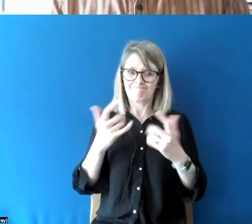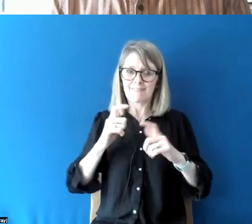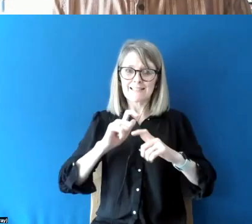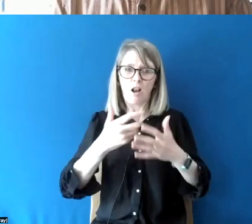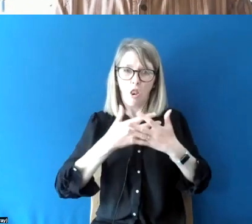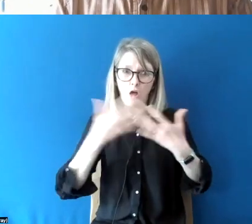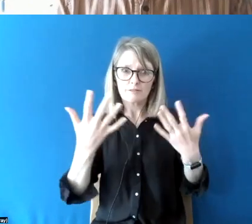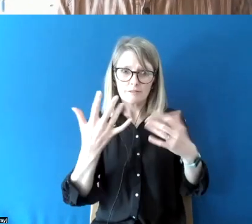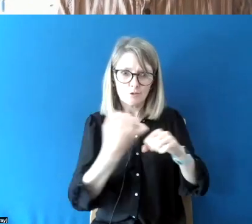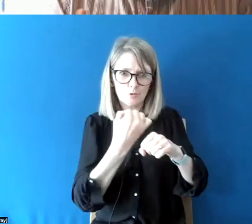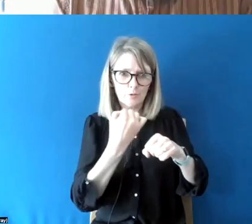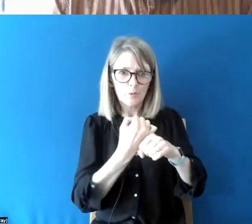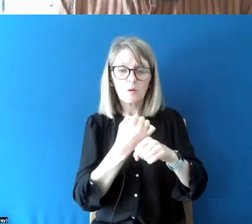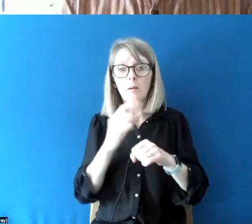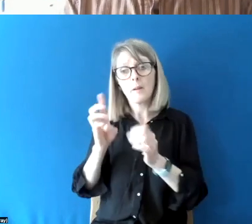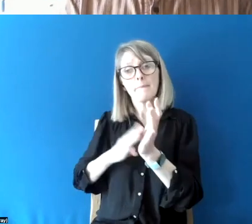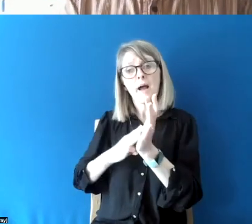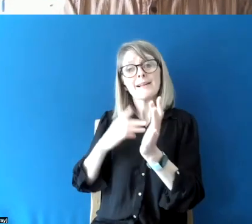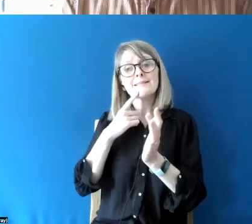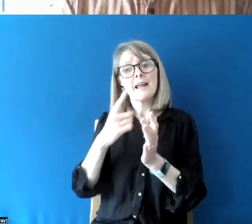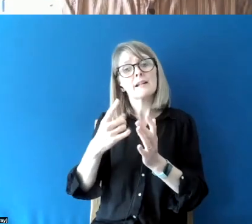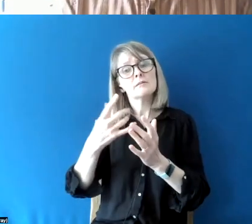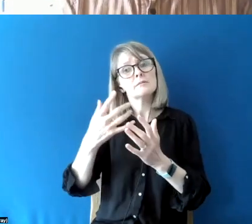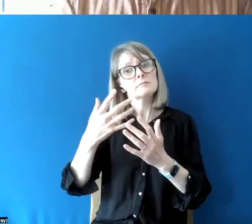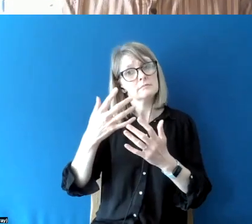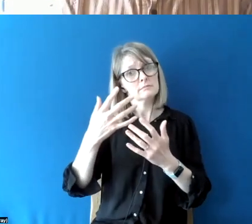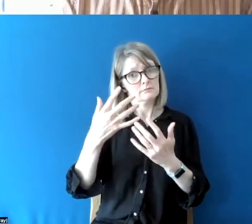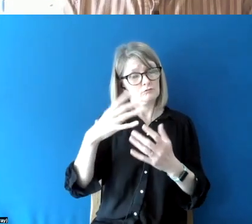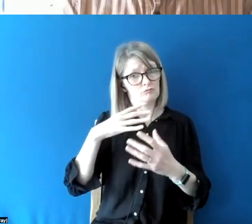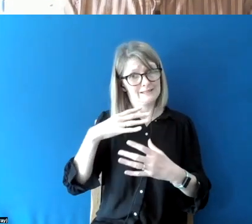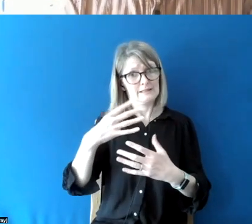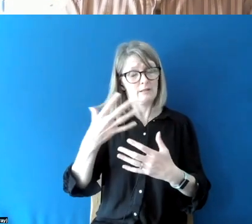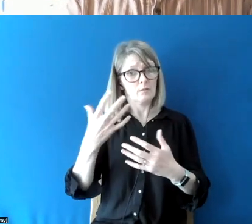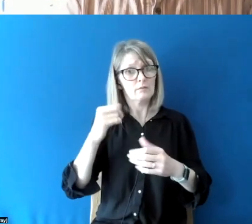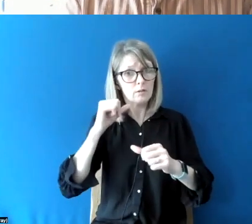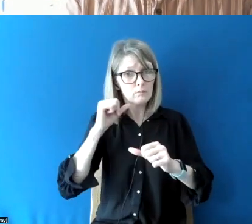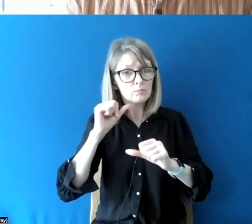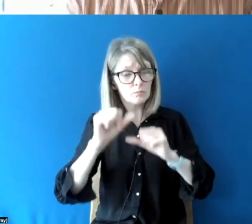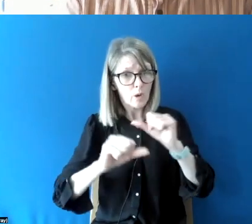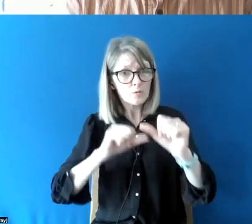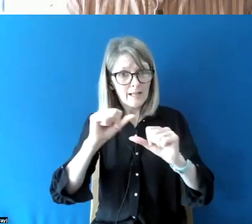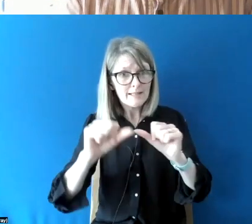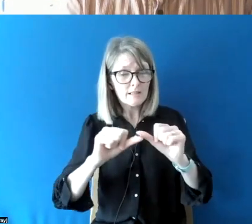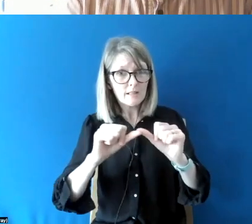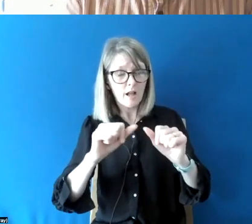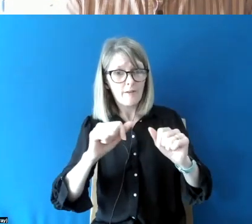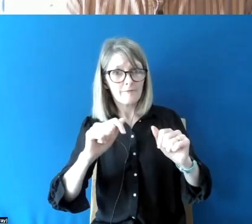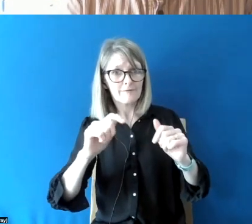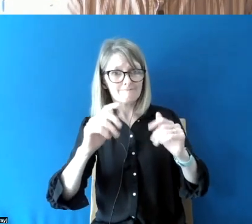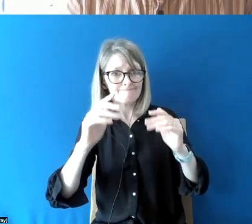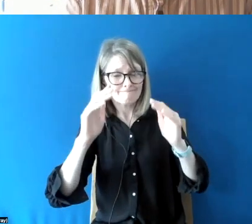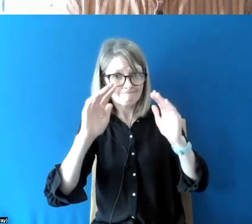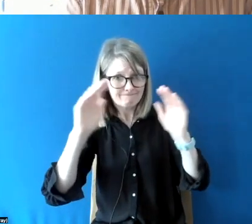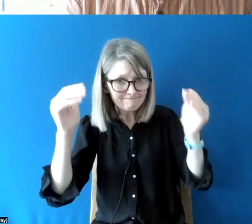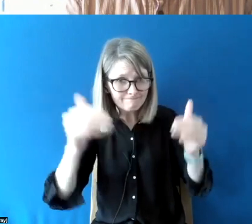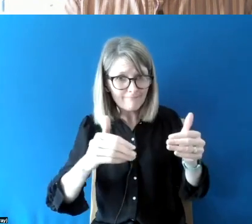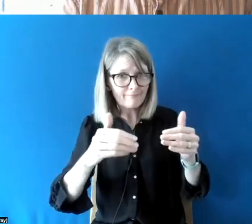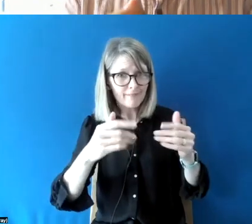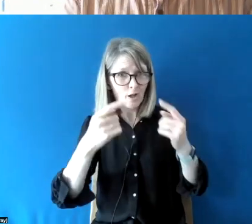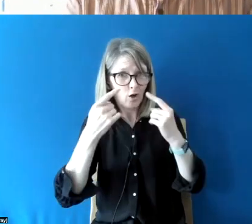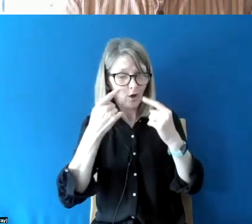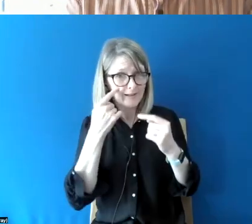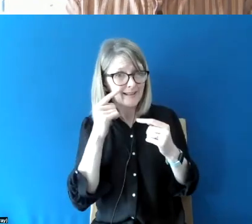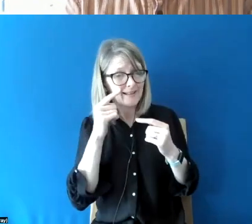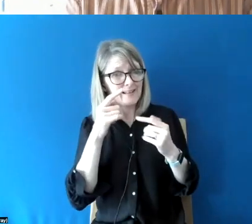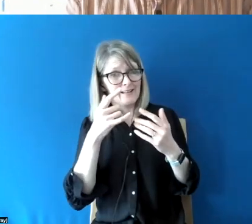Mike said, we are in the process of addressing it. We are, at least, have arrived in a place where we